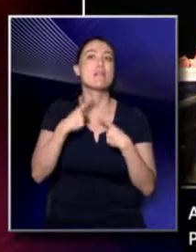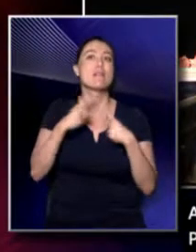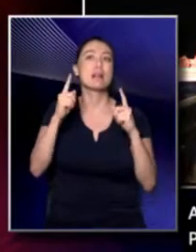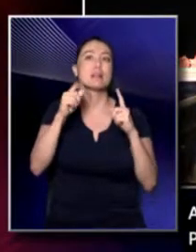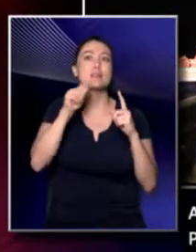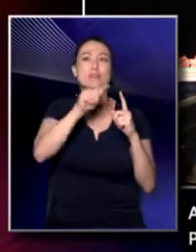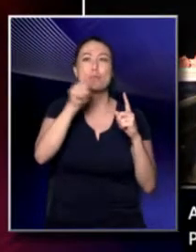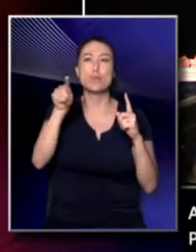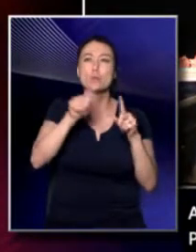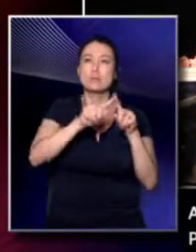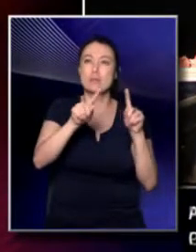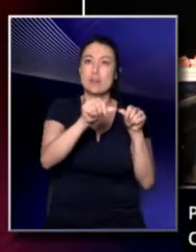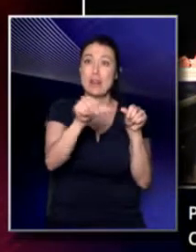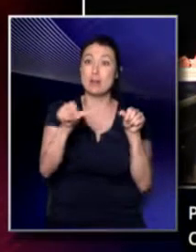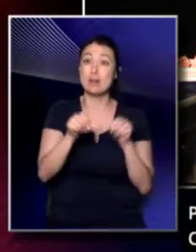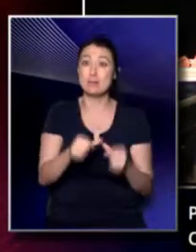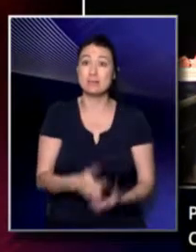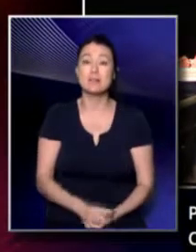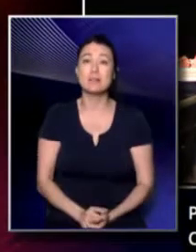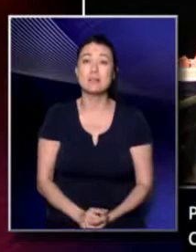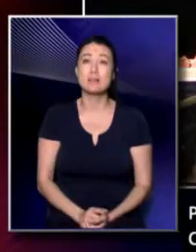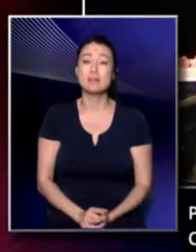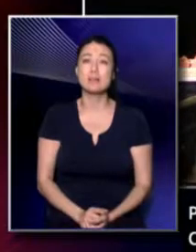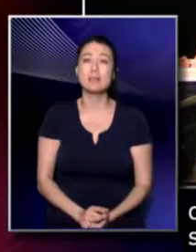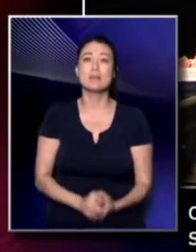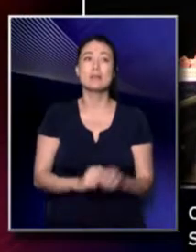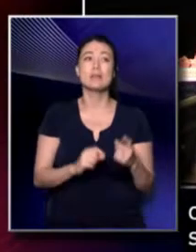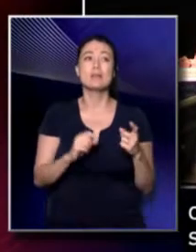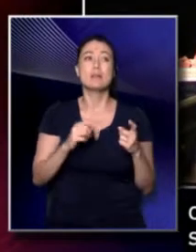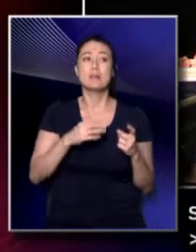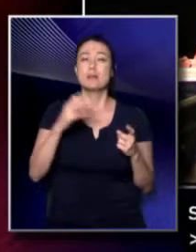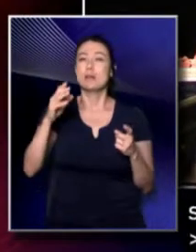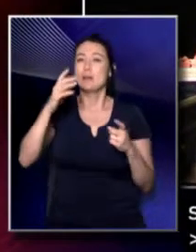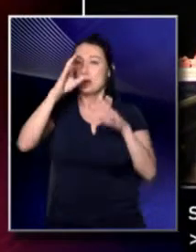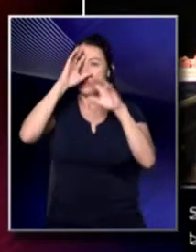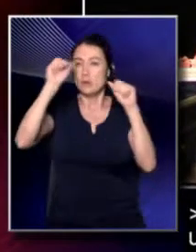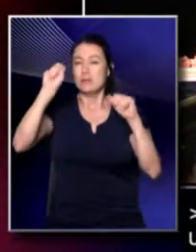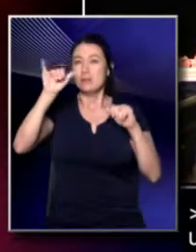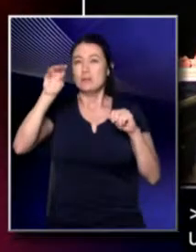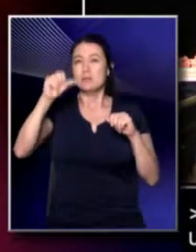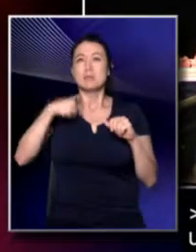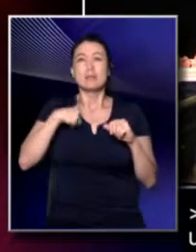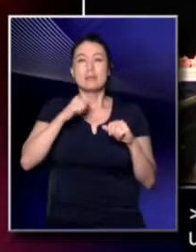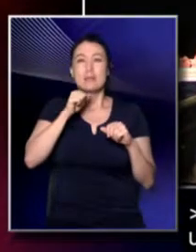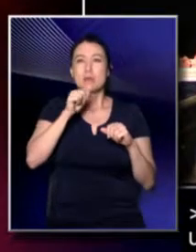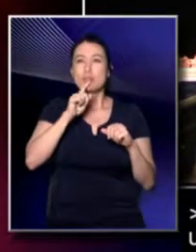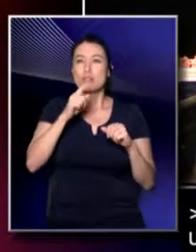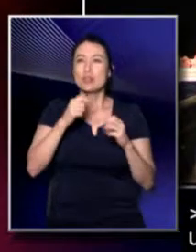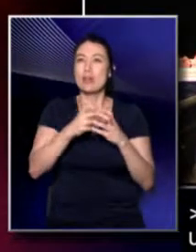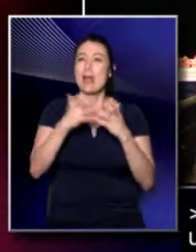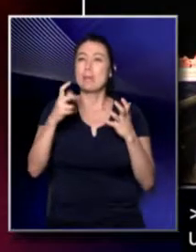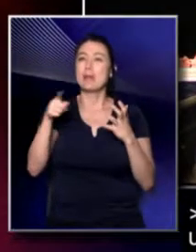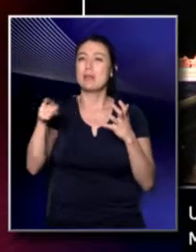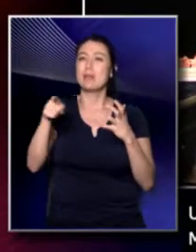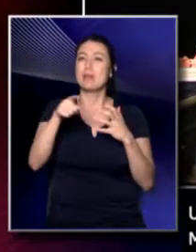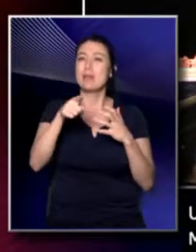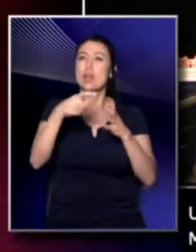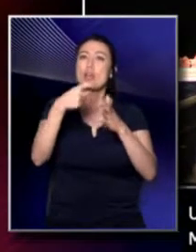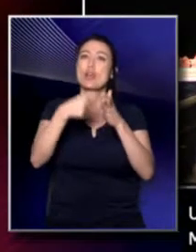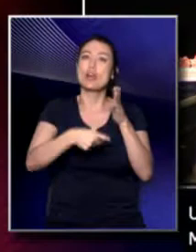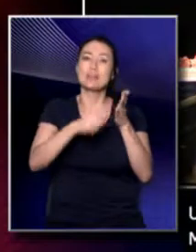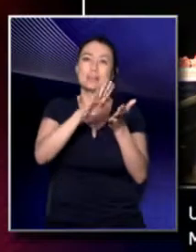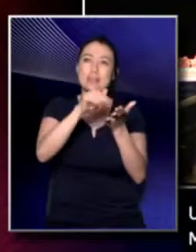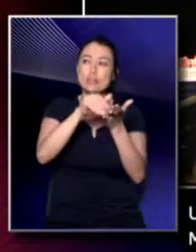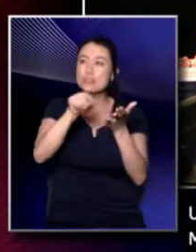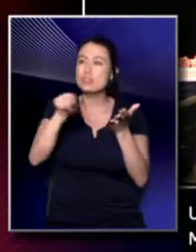different areas, I should say. Yeah, I would say ultimately, I don't know how many cost centers you have, but you would want to see all the cost centers, what